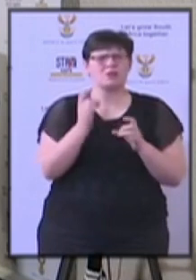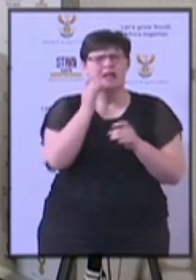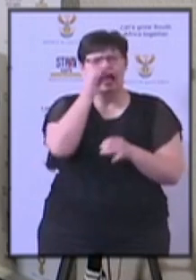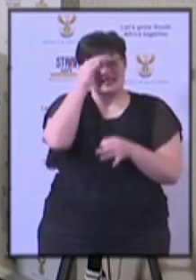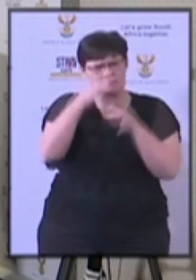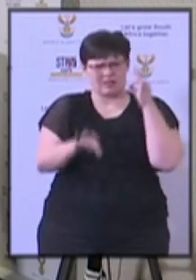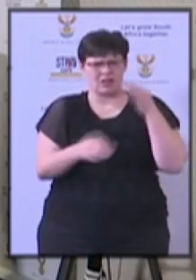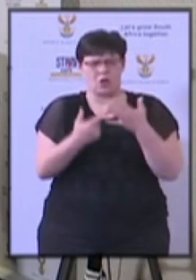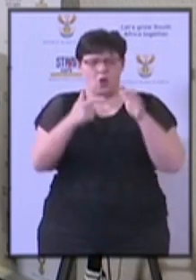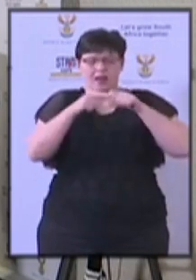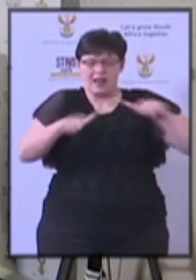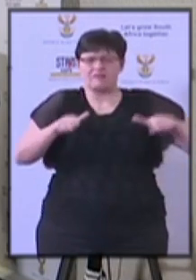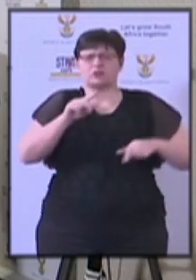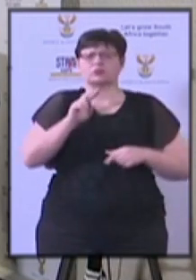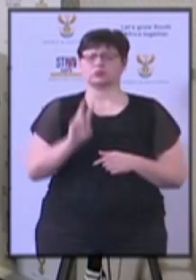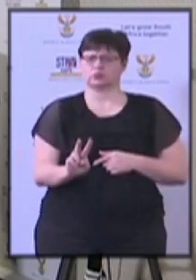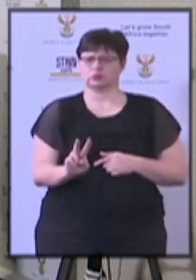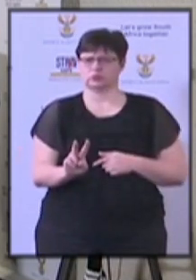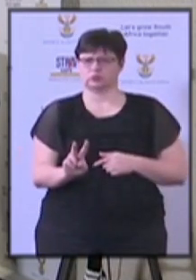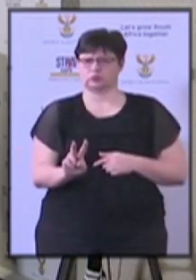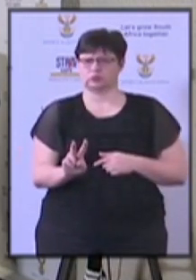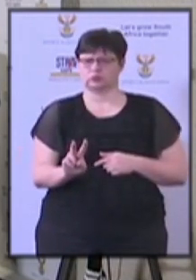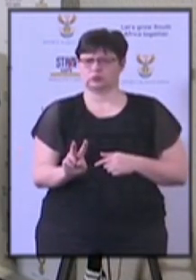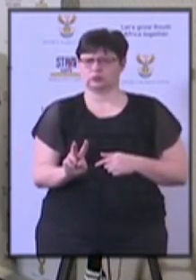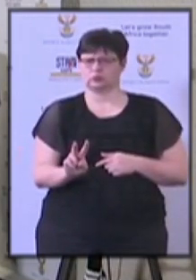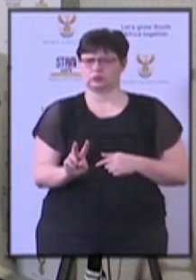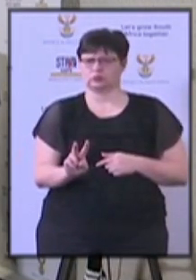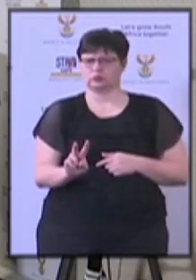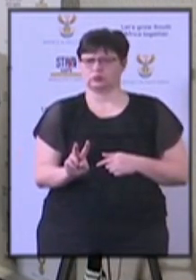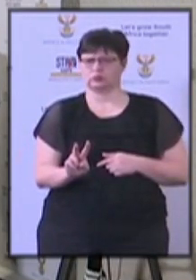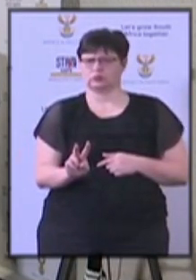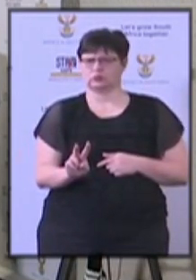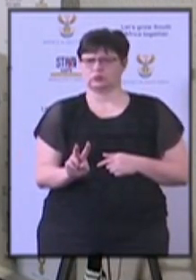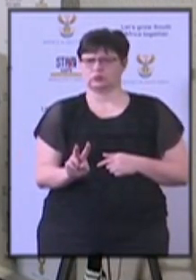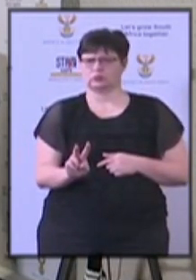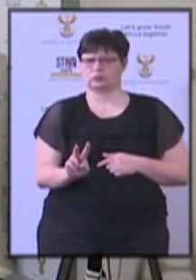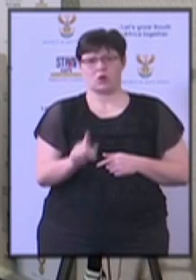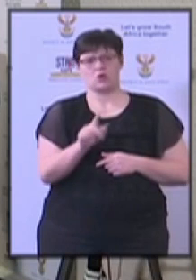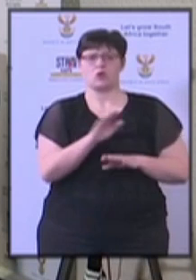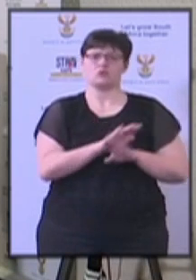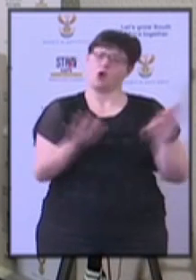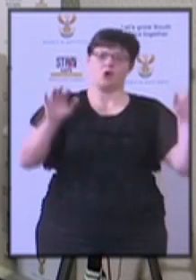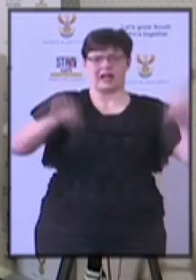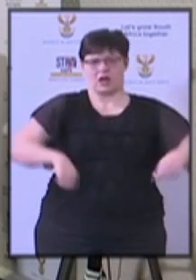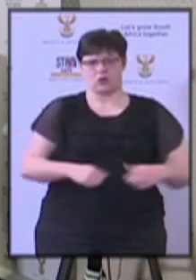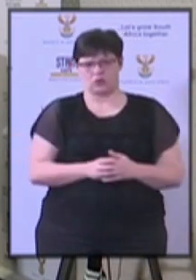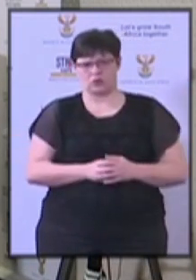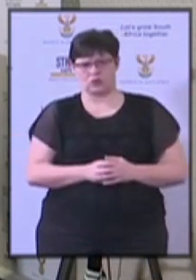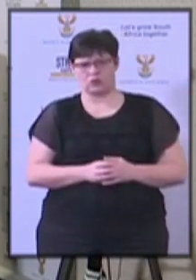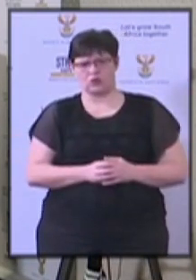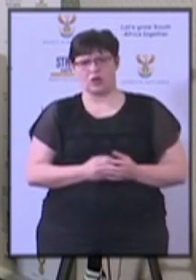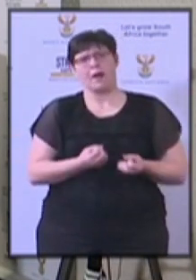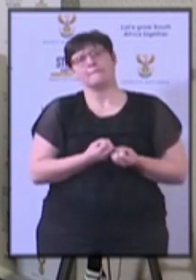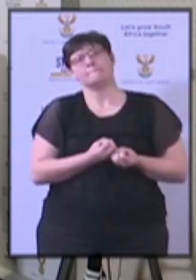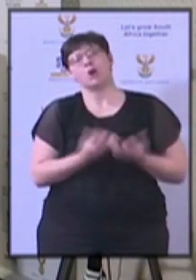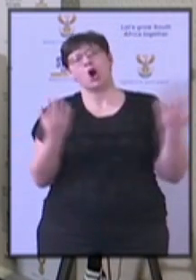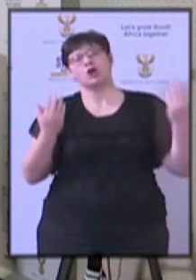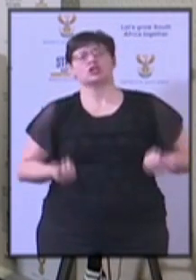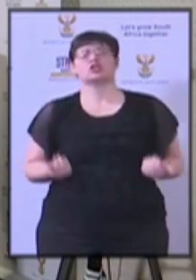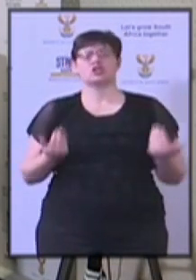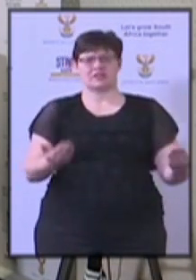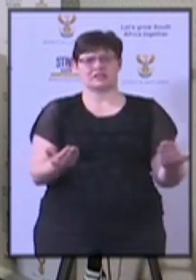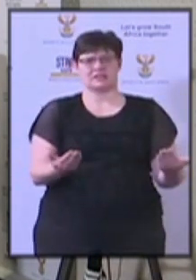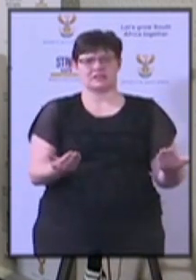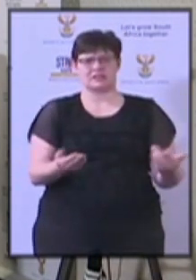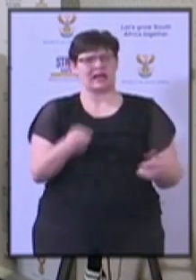that you're on level 2, what is not permitted that you normally, your major services that you normally provide? What